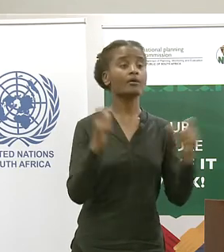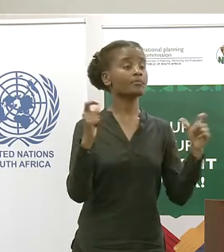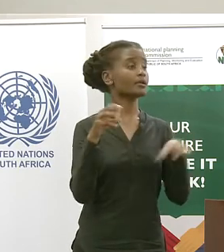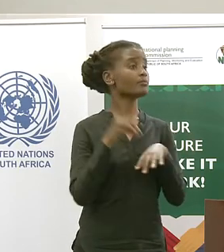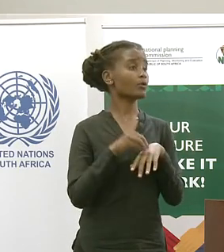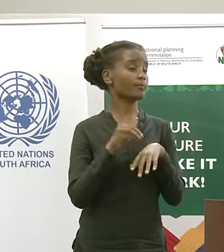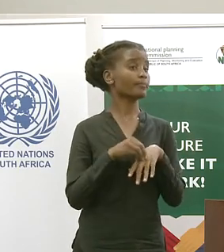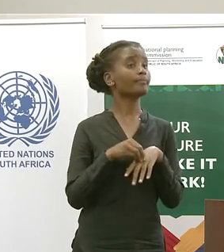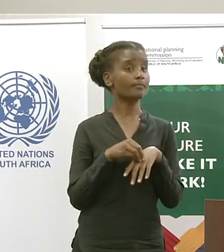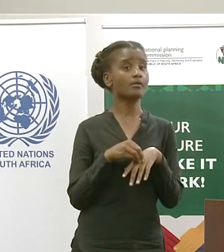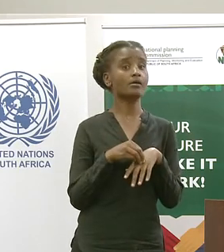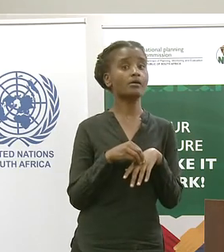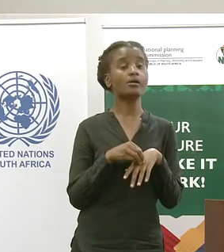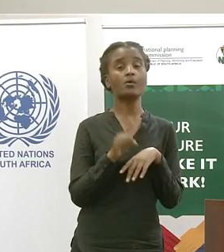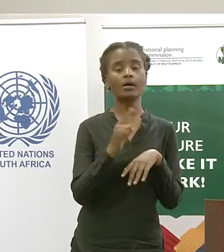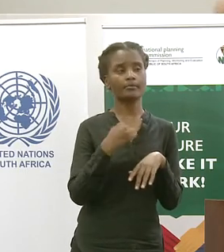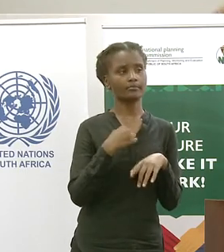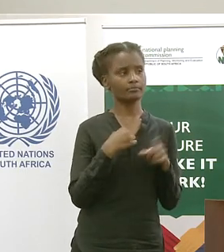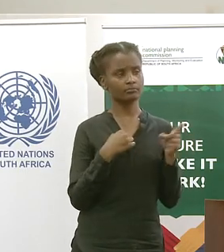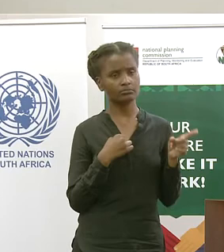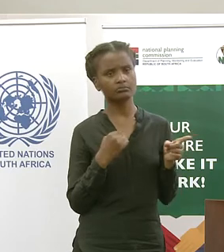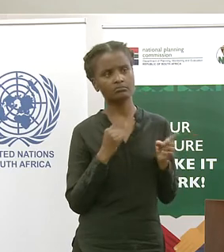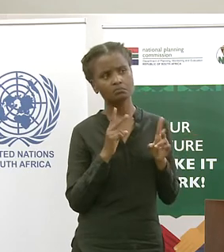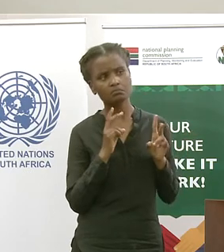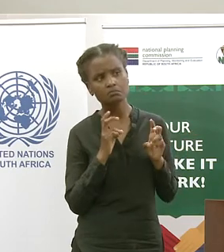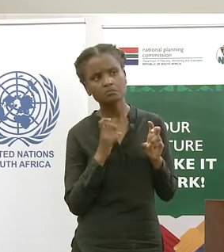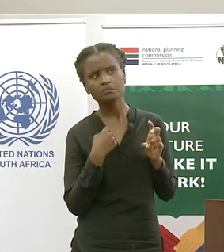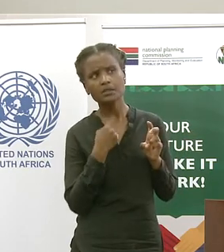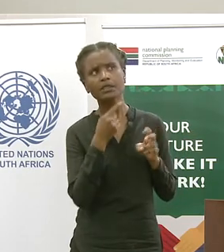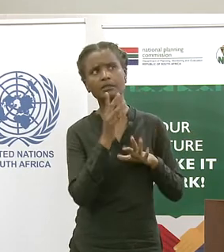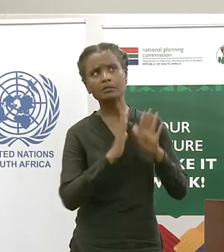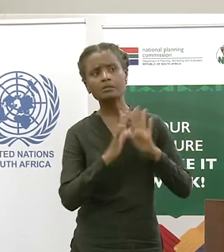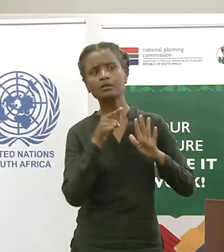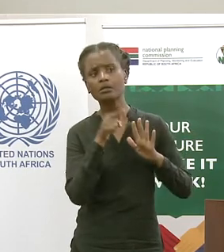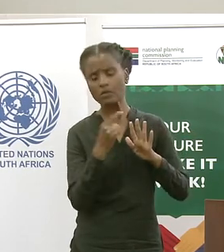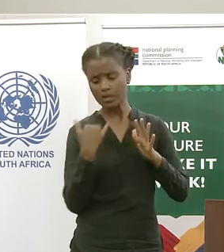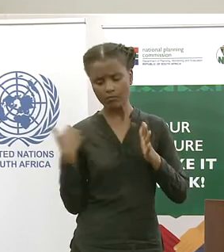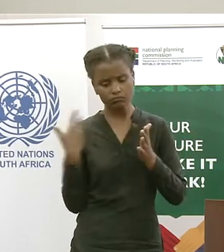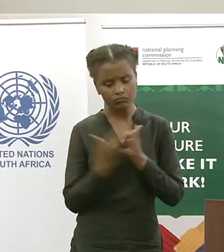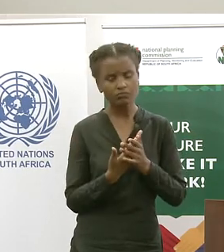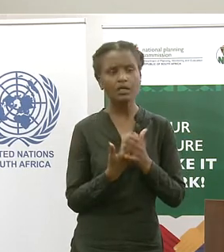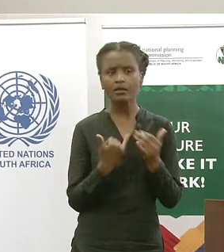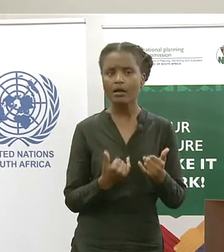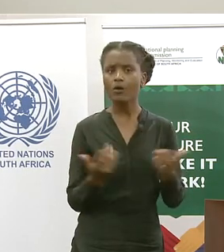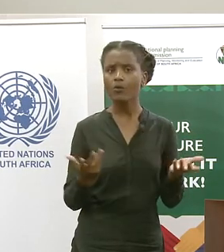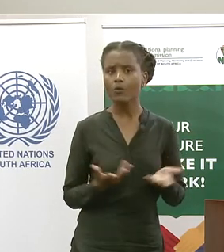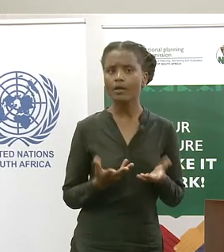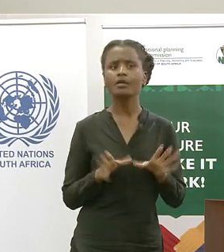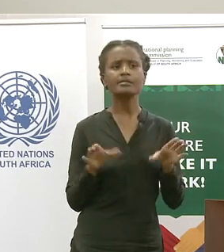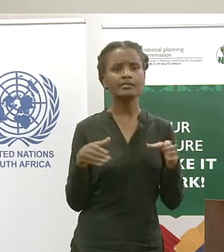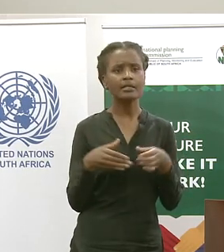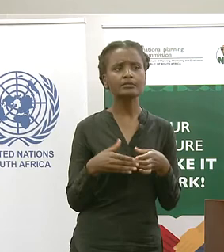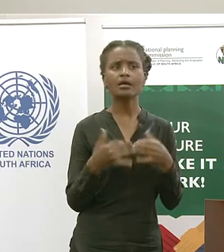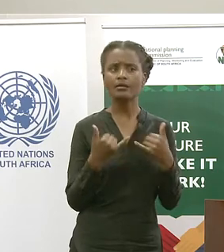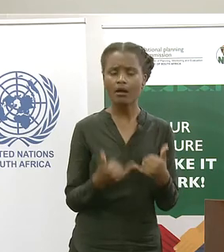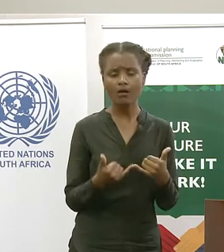appreciate the introductions of where we are today and where the sector itself are